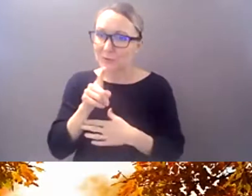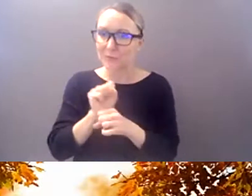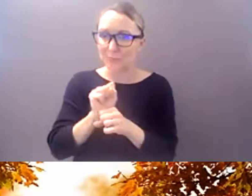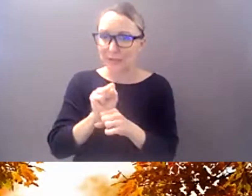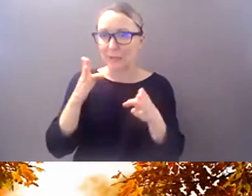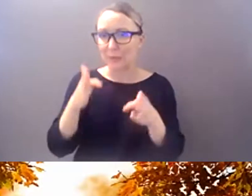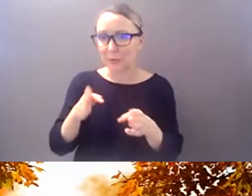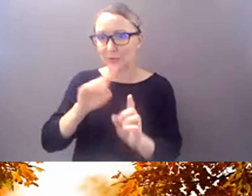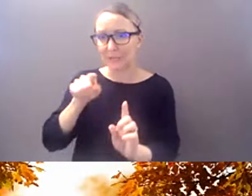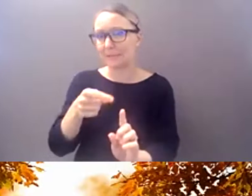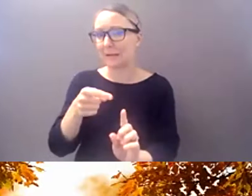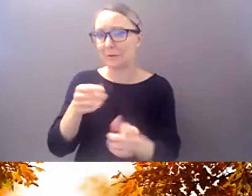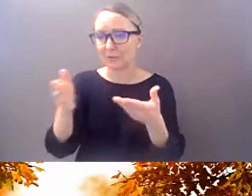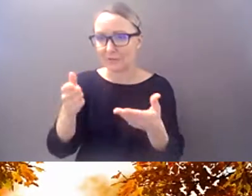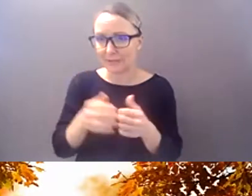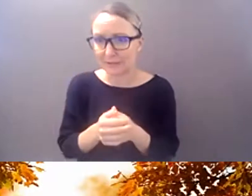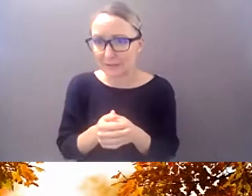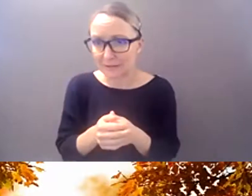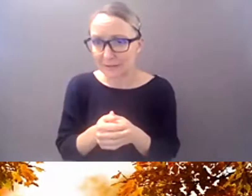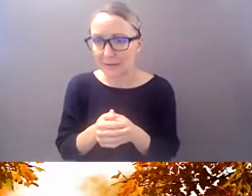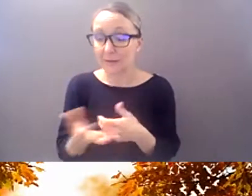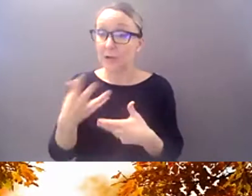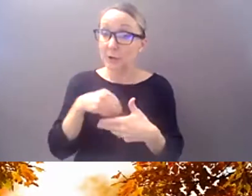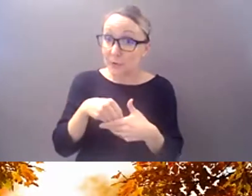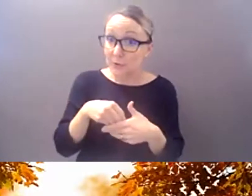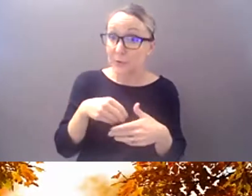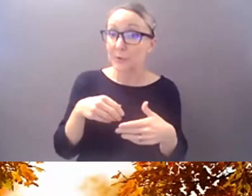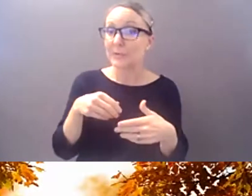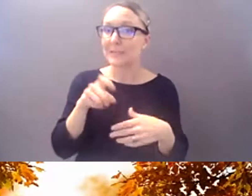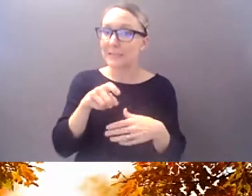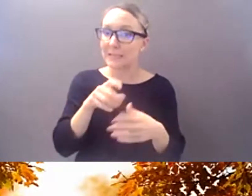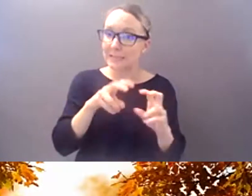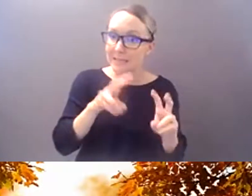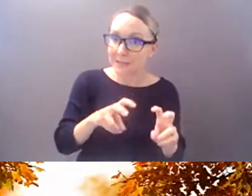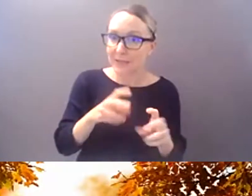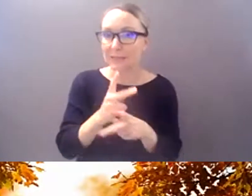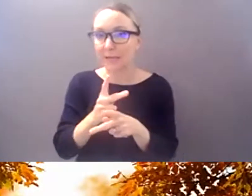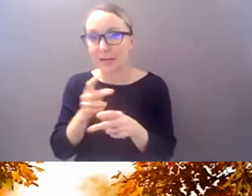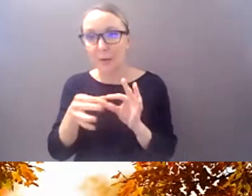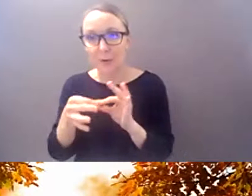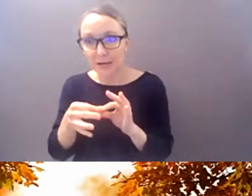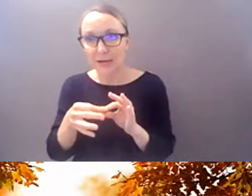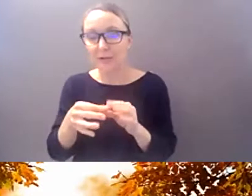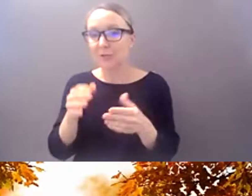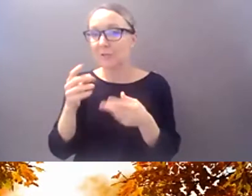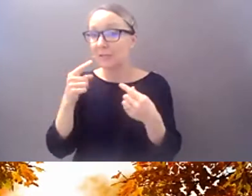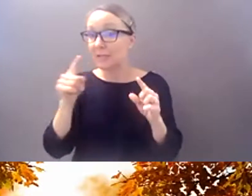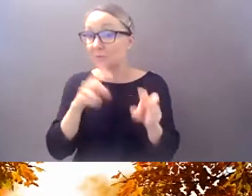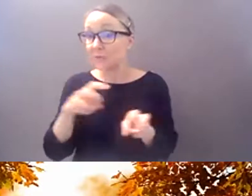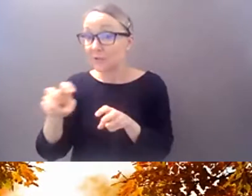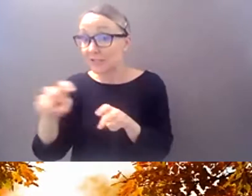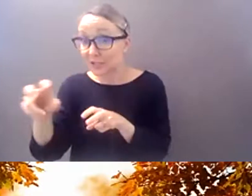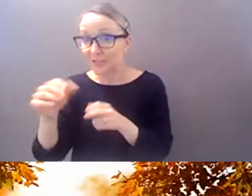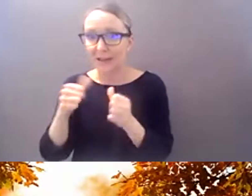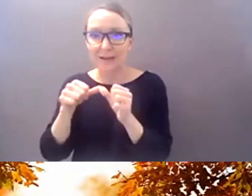services that include comprehensive needs assessments, care coordination, successful transitions, and continuous support? So once